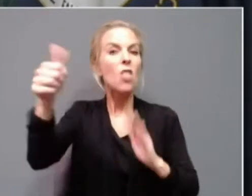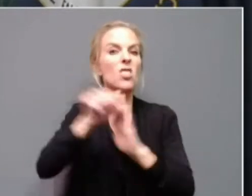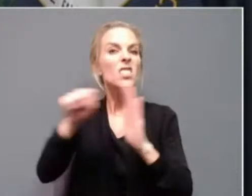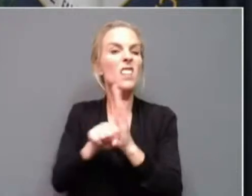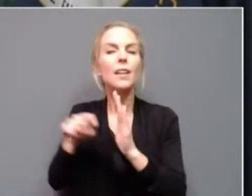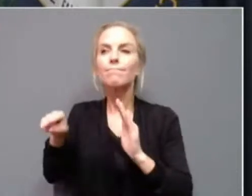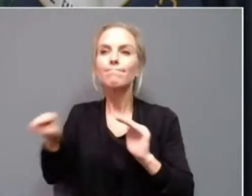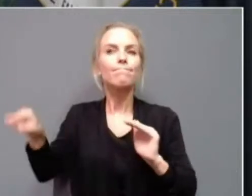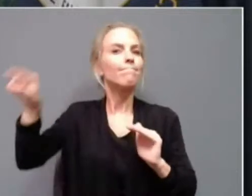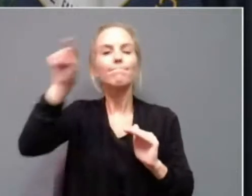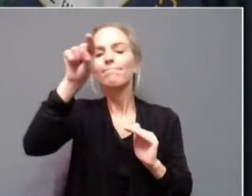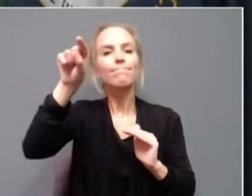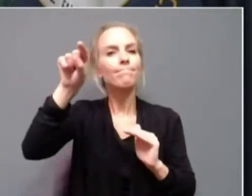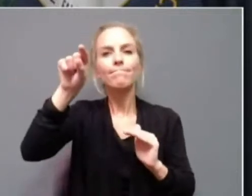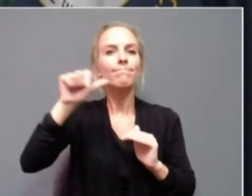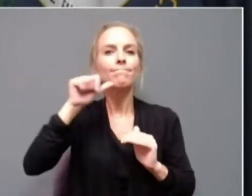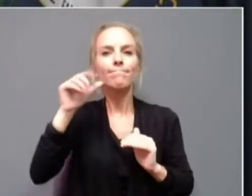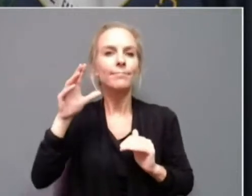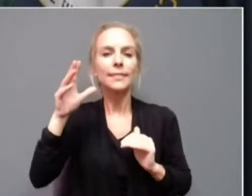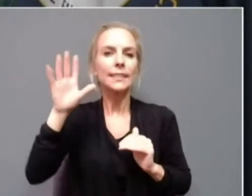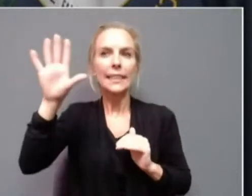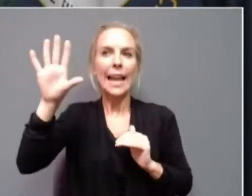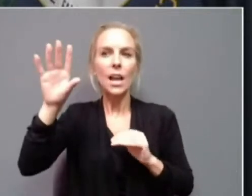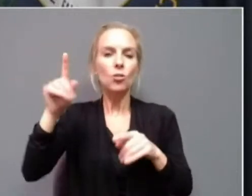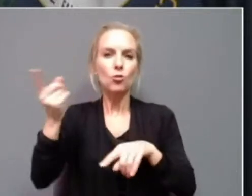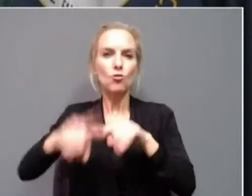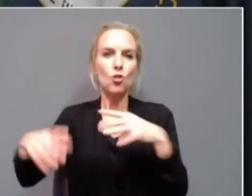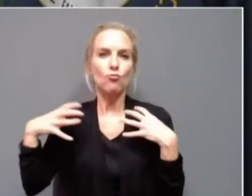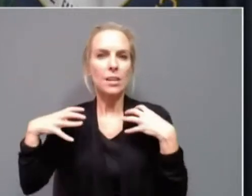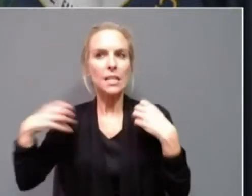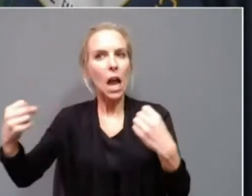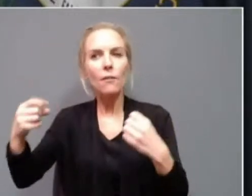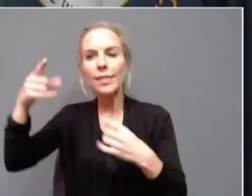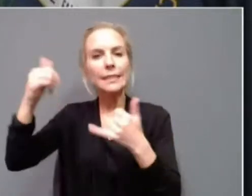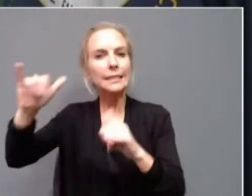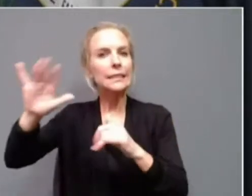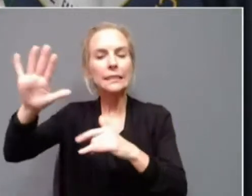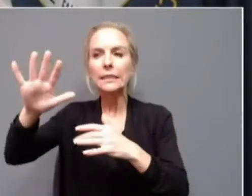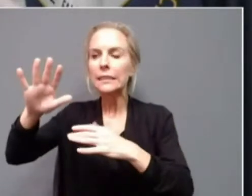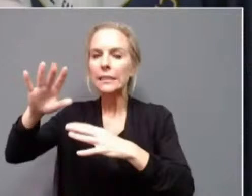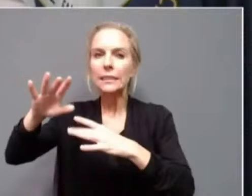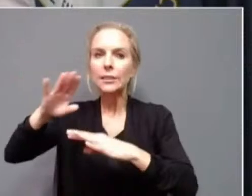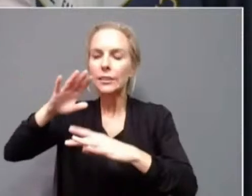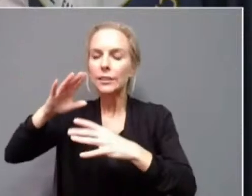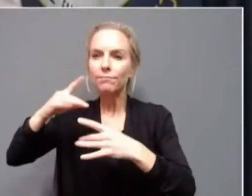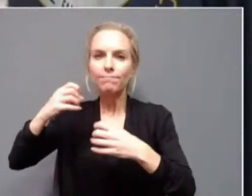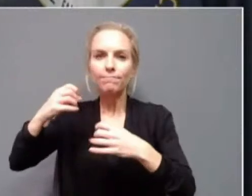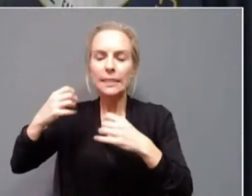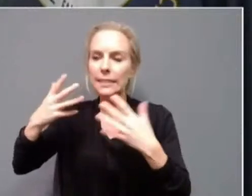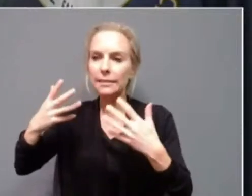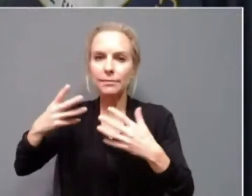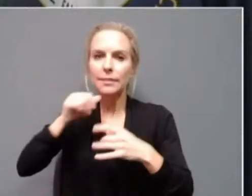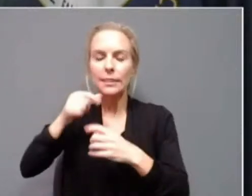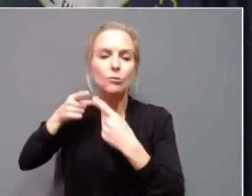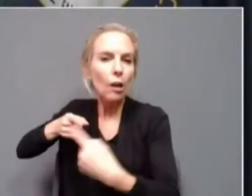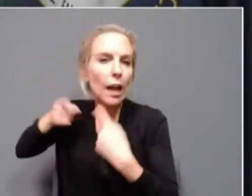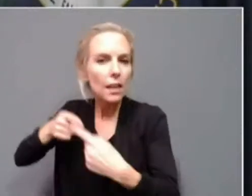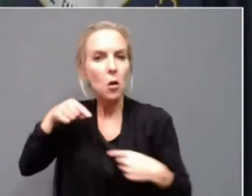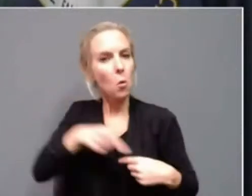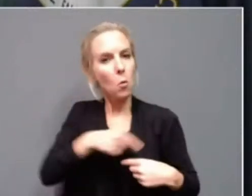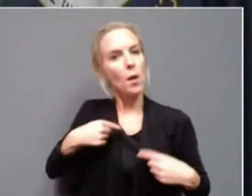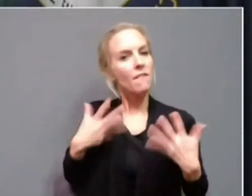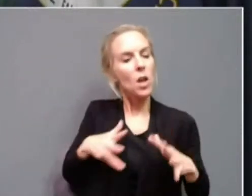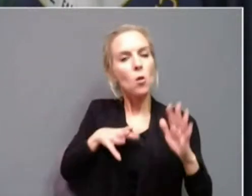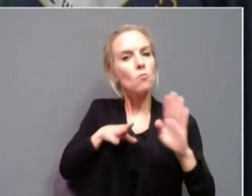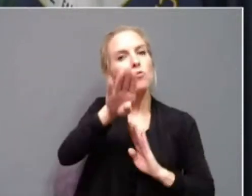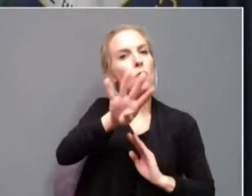not experience the start of recovery until much later. The economic recovery that we've experienced is directly